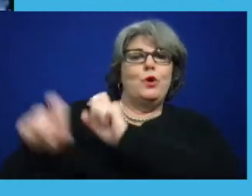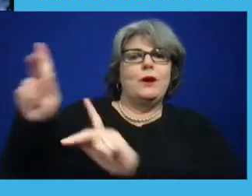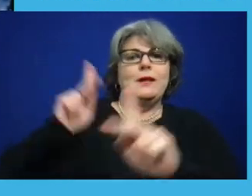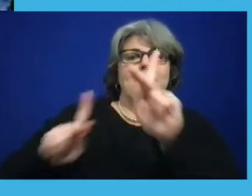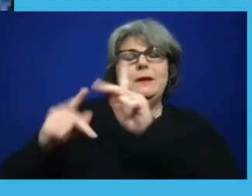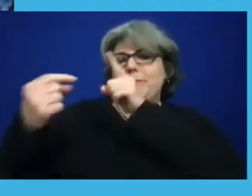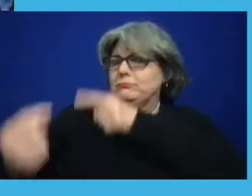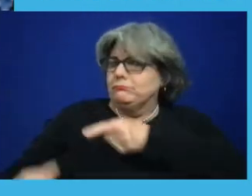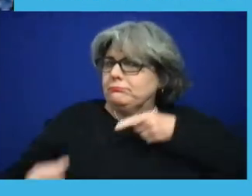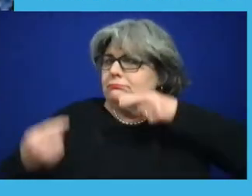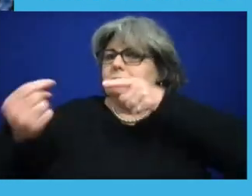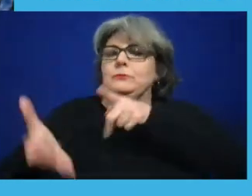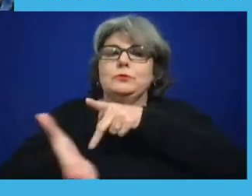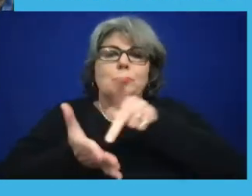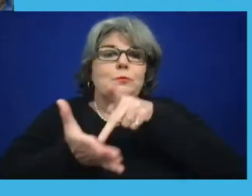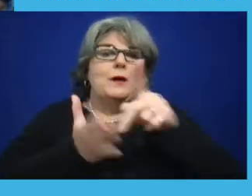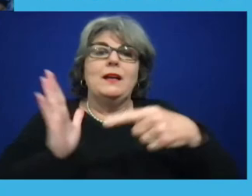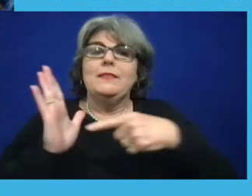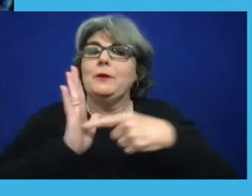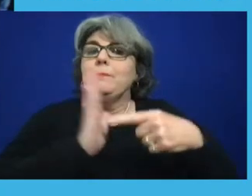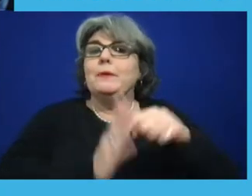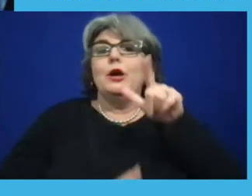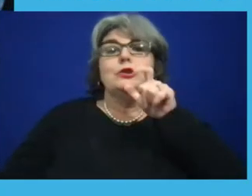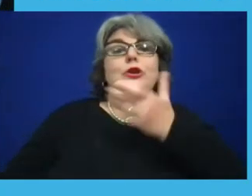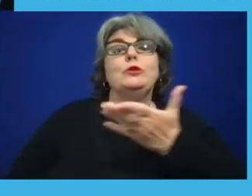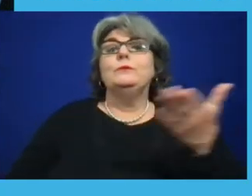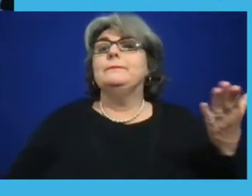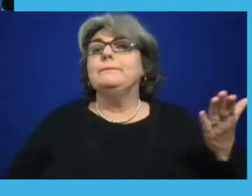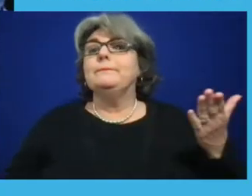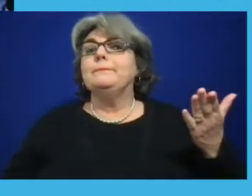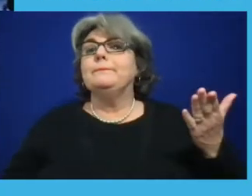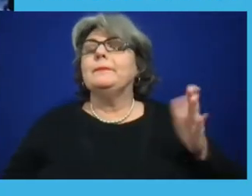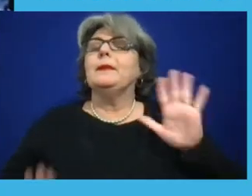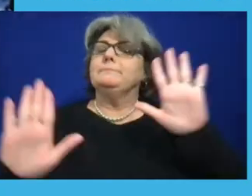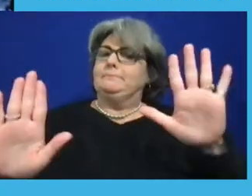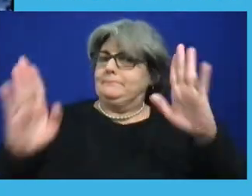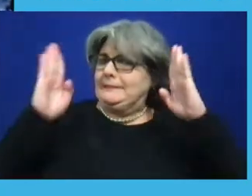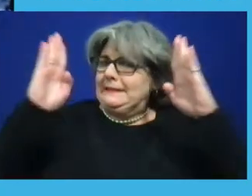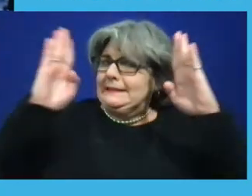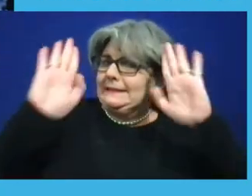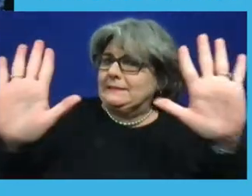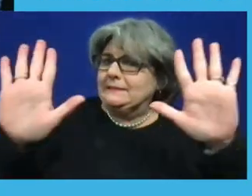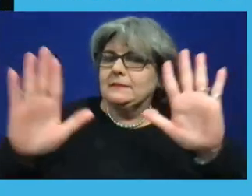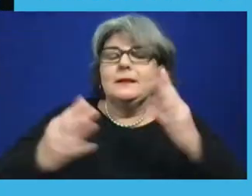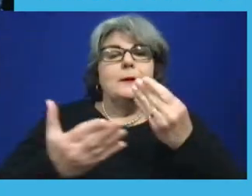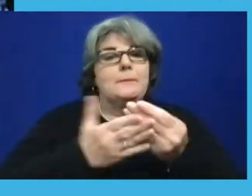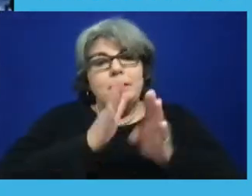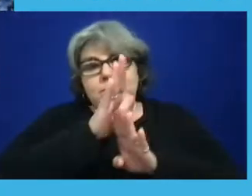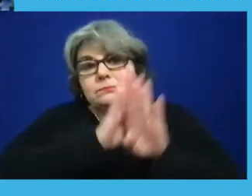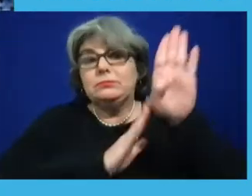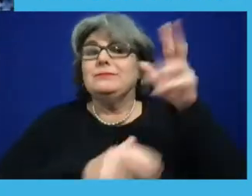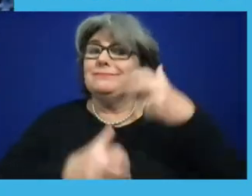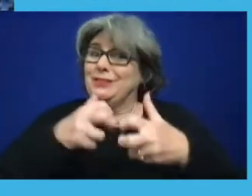Who will fight? Who will fight for working people who are struggling to pay their bills?